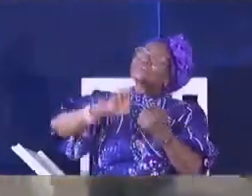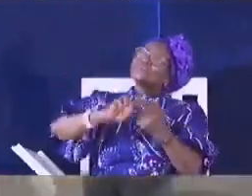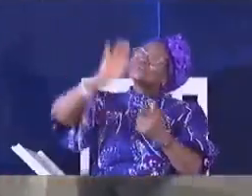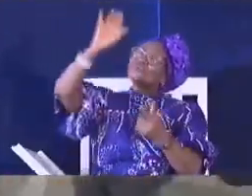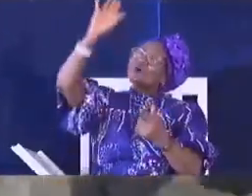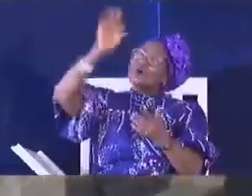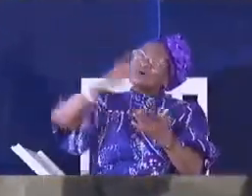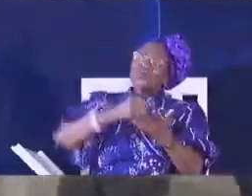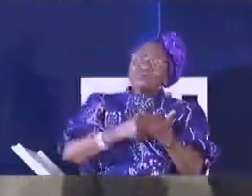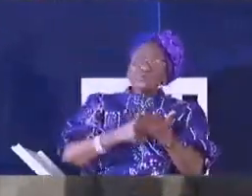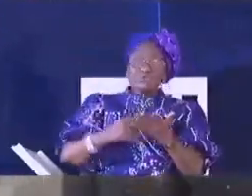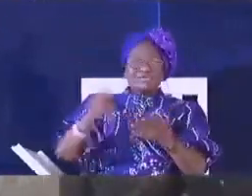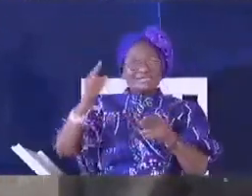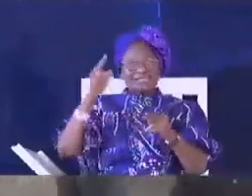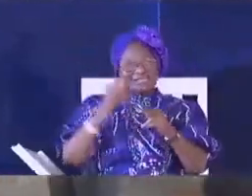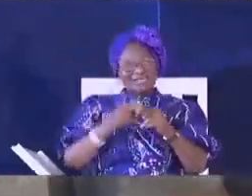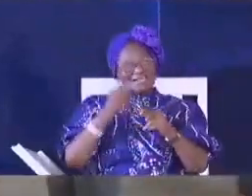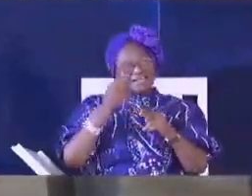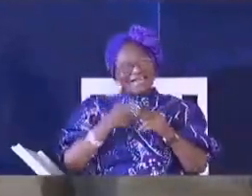Glory be to God.